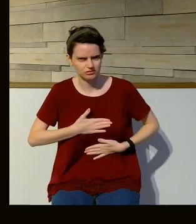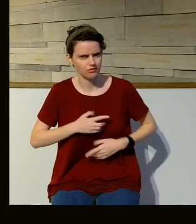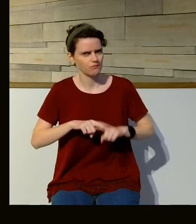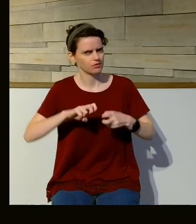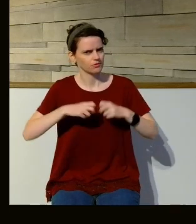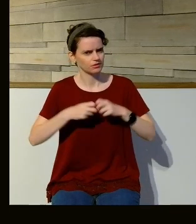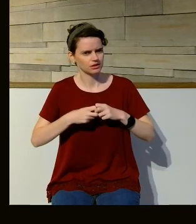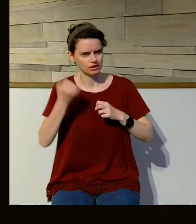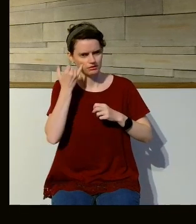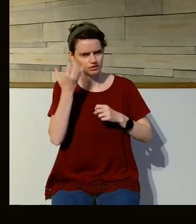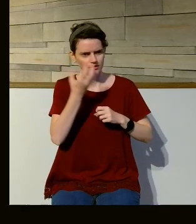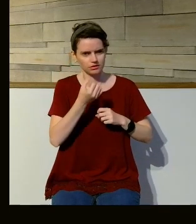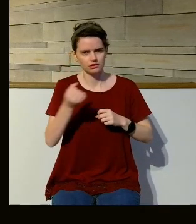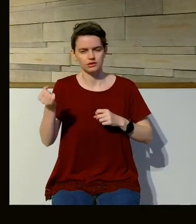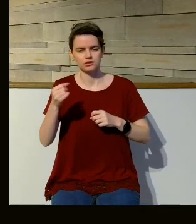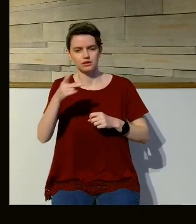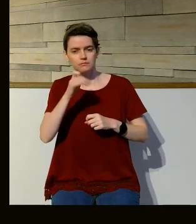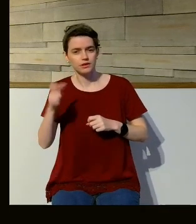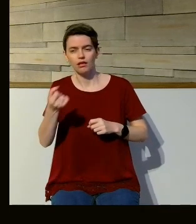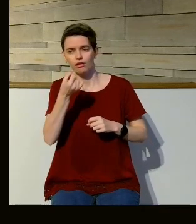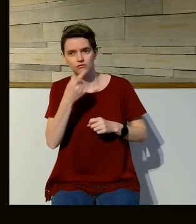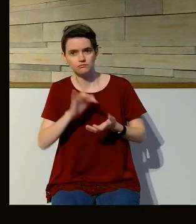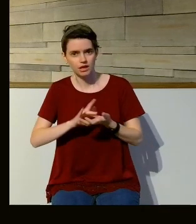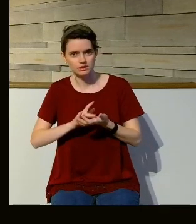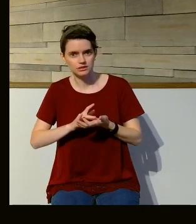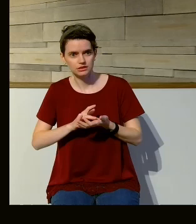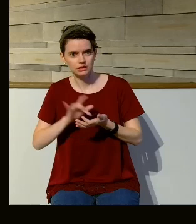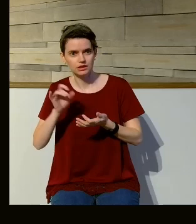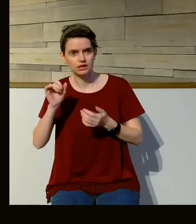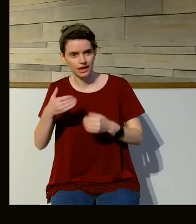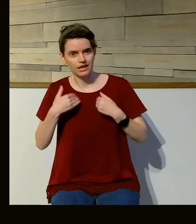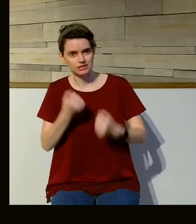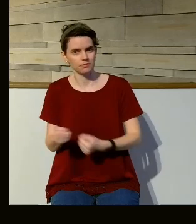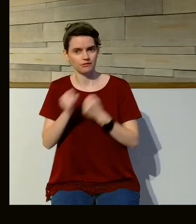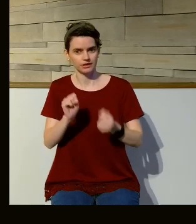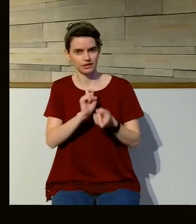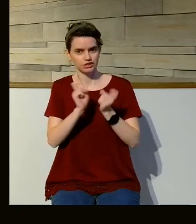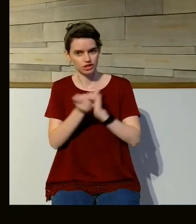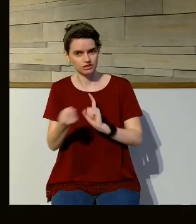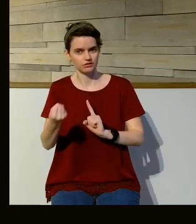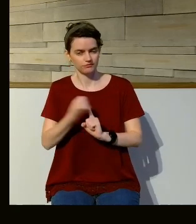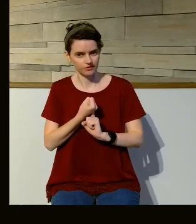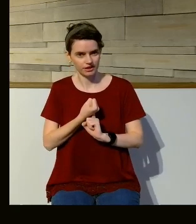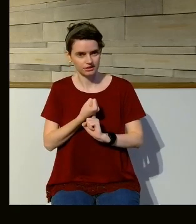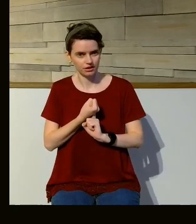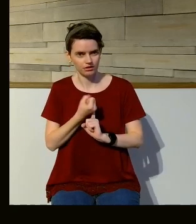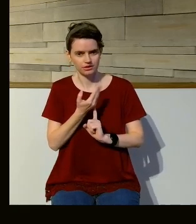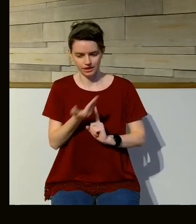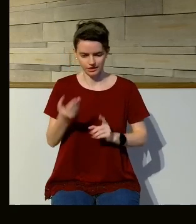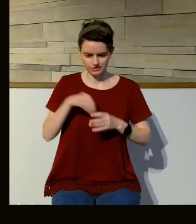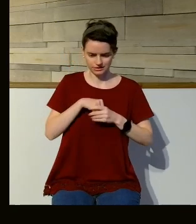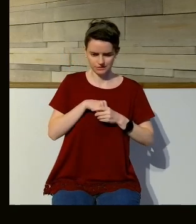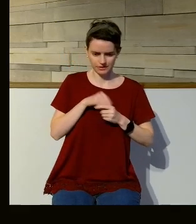is, if I took this antidepressant pill, which is physical, it has the power to change and affect the alleged immaterial states